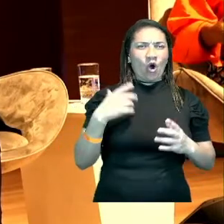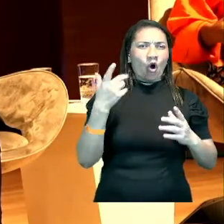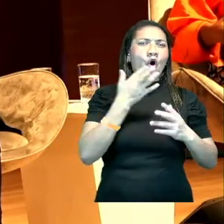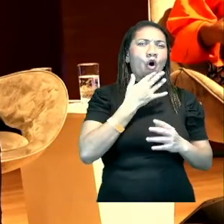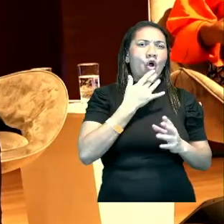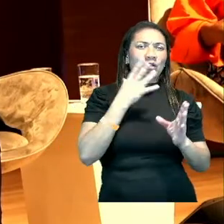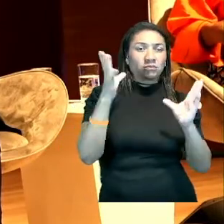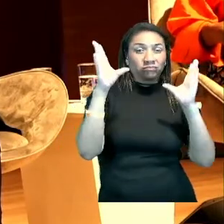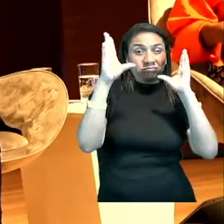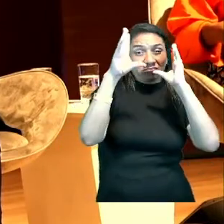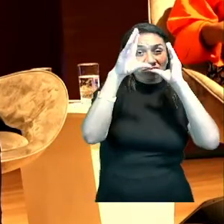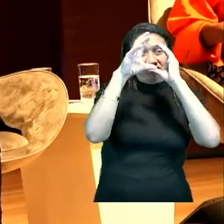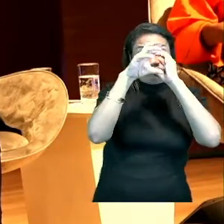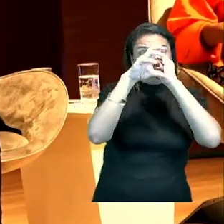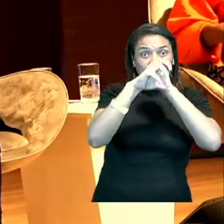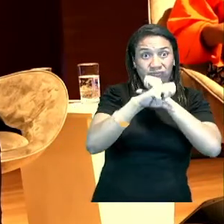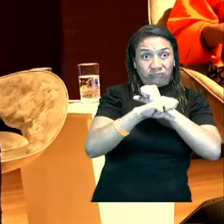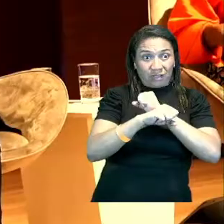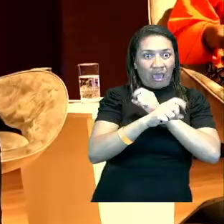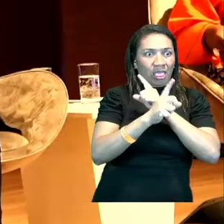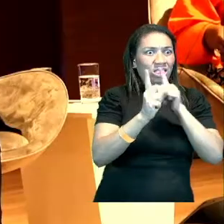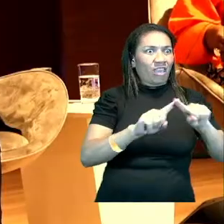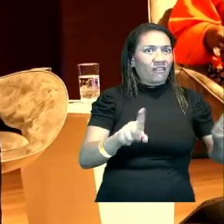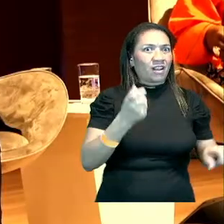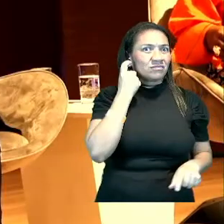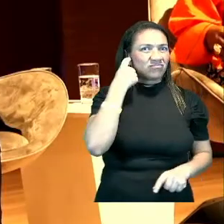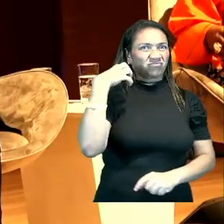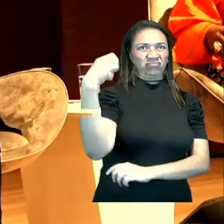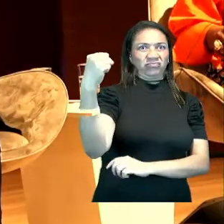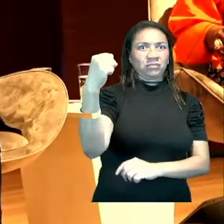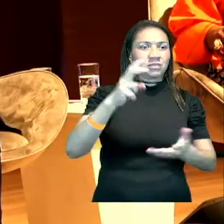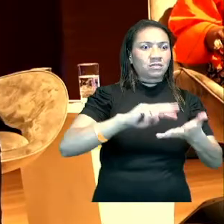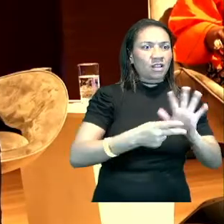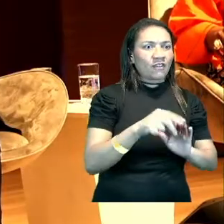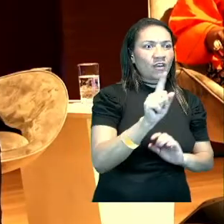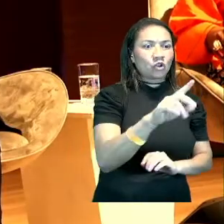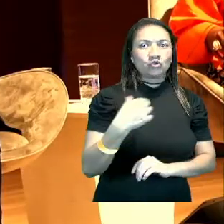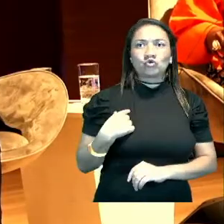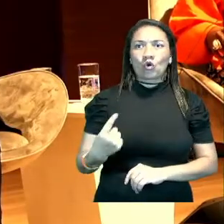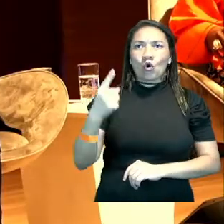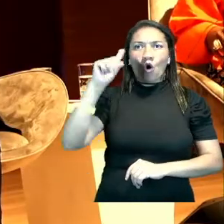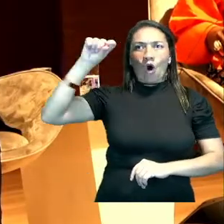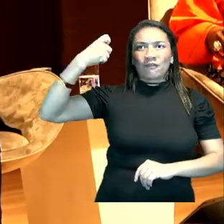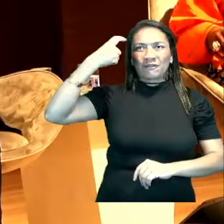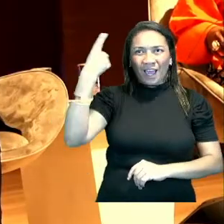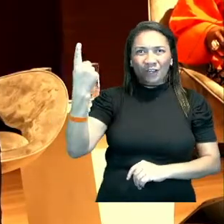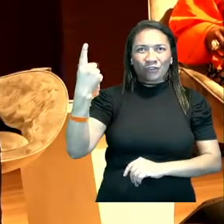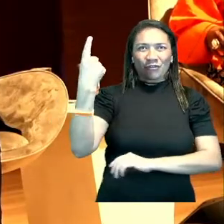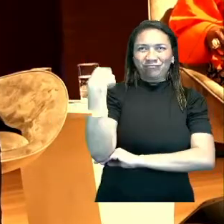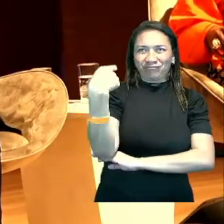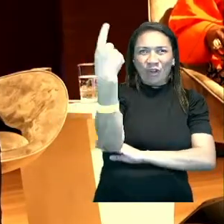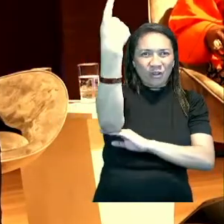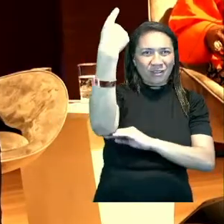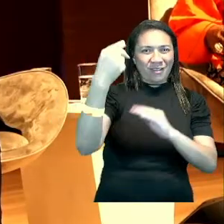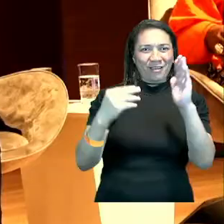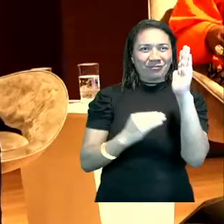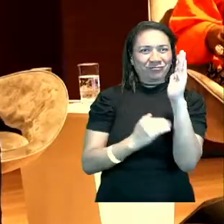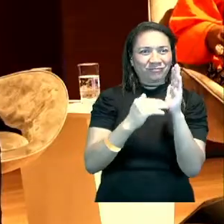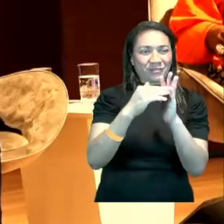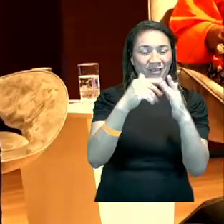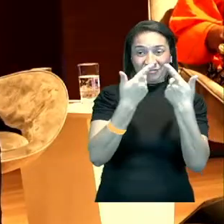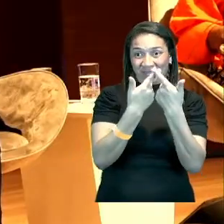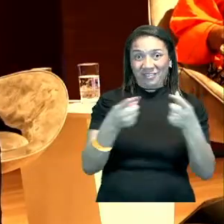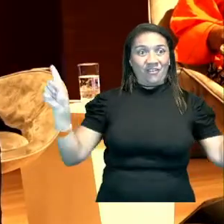make themselves invisible and to wear colorful clothes that are reminiscent of Afro-descendants